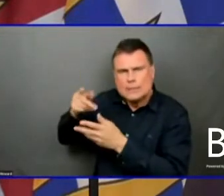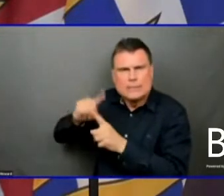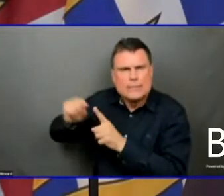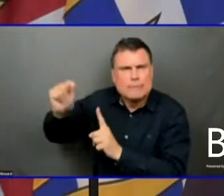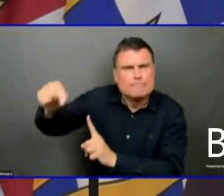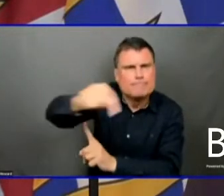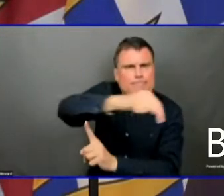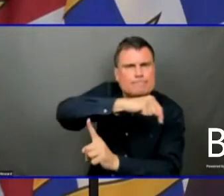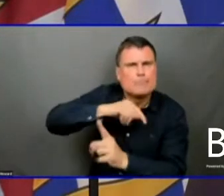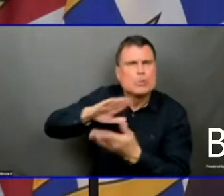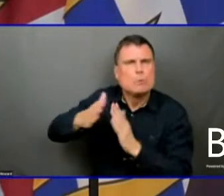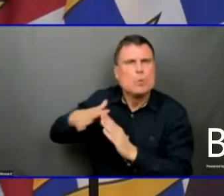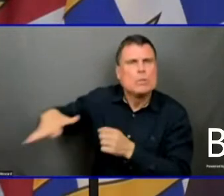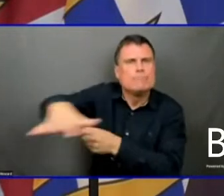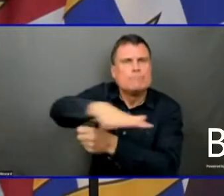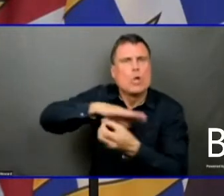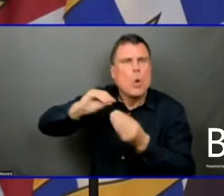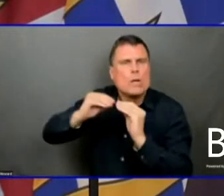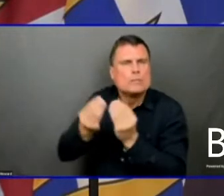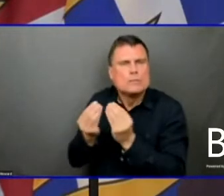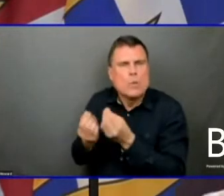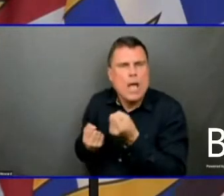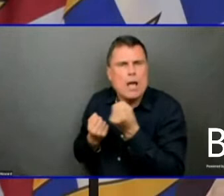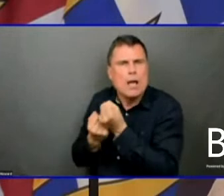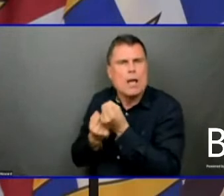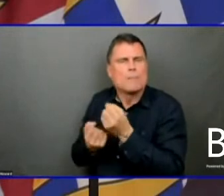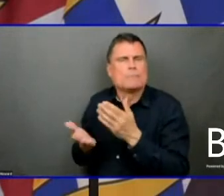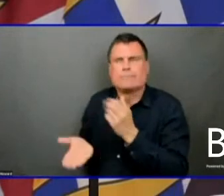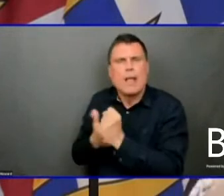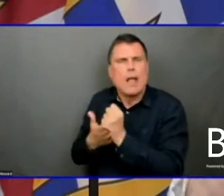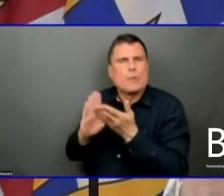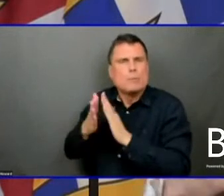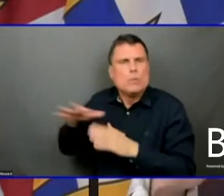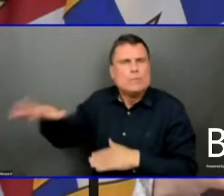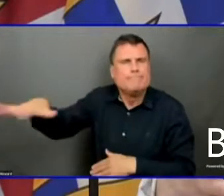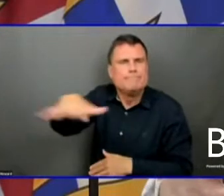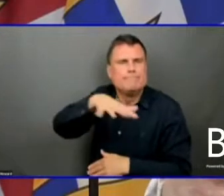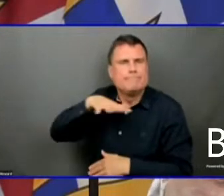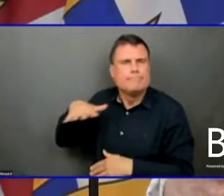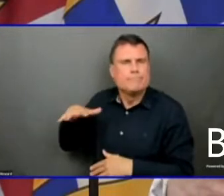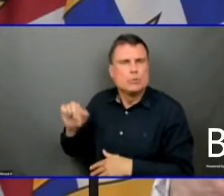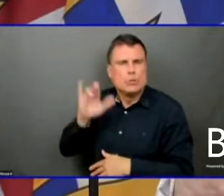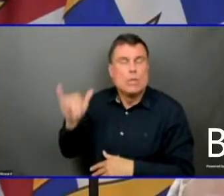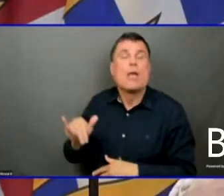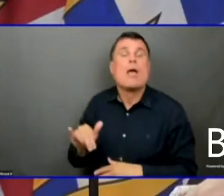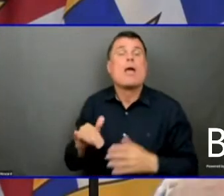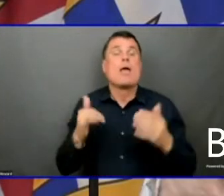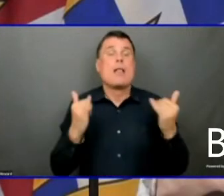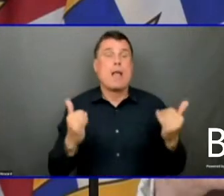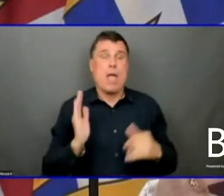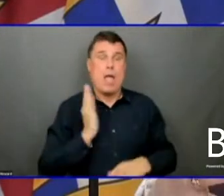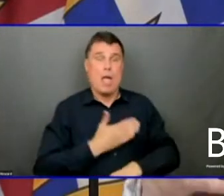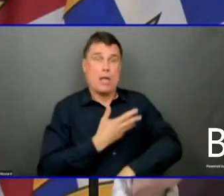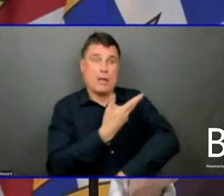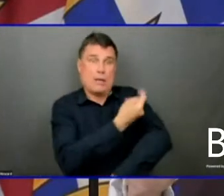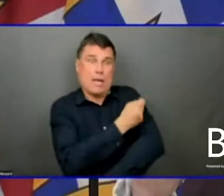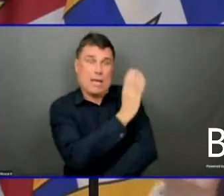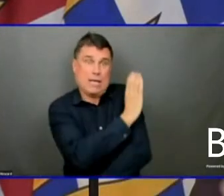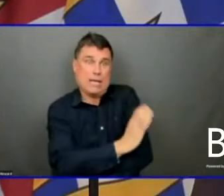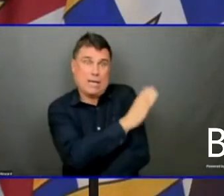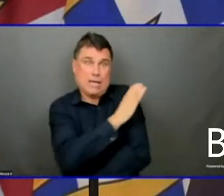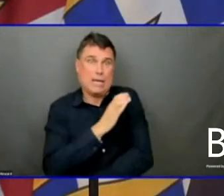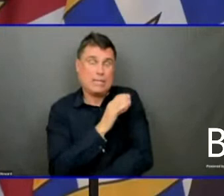And right now, the immunization clinics that we have are set up to be able to very rapidly